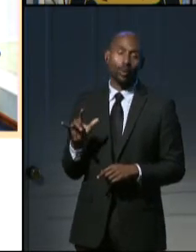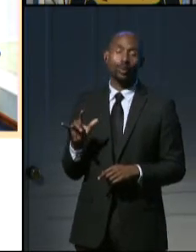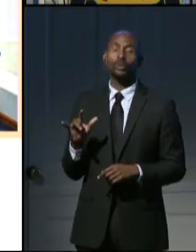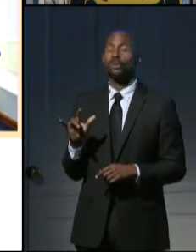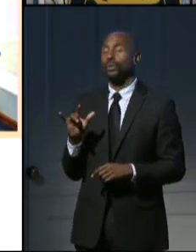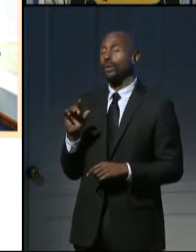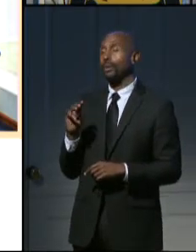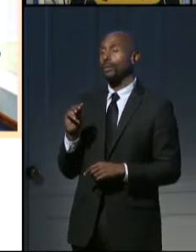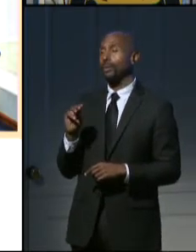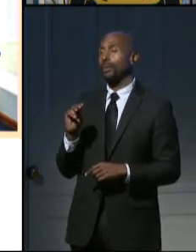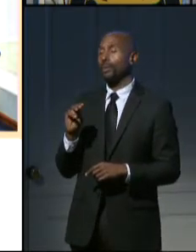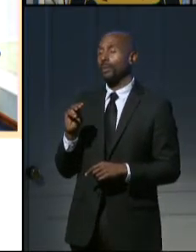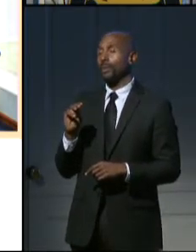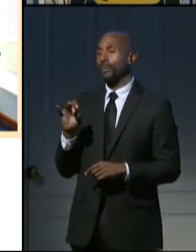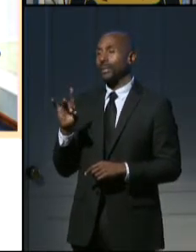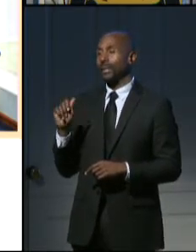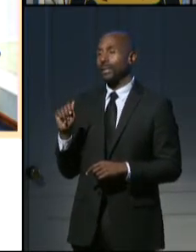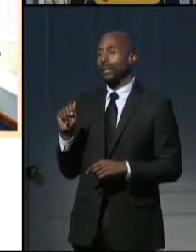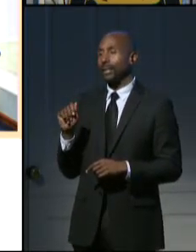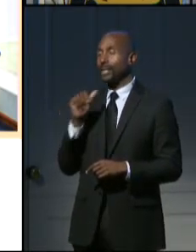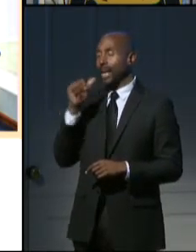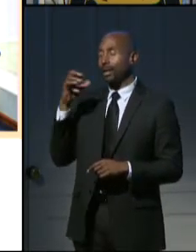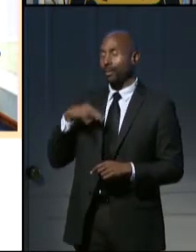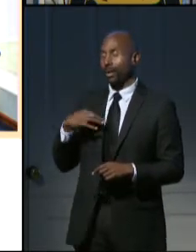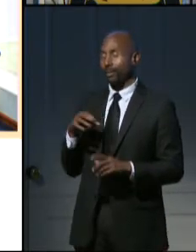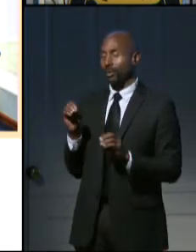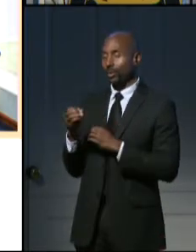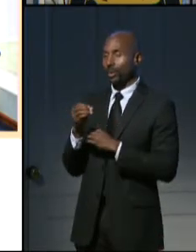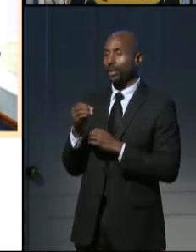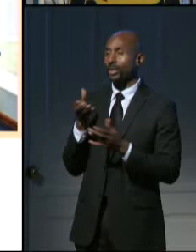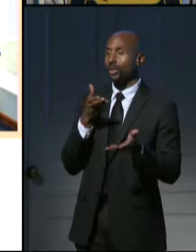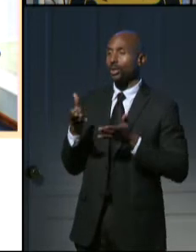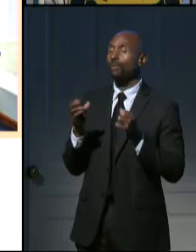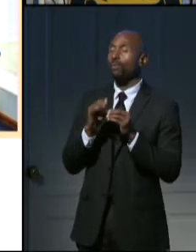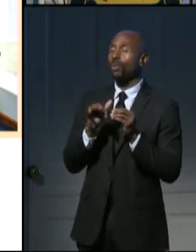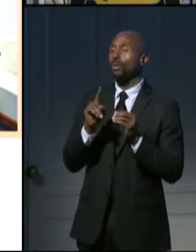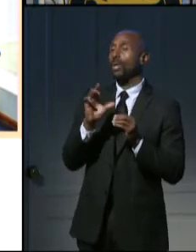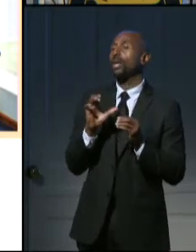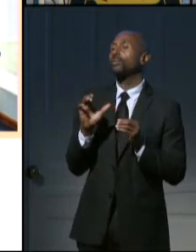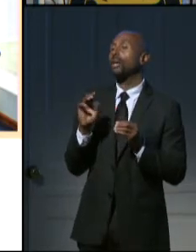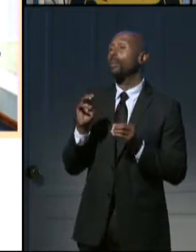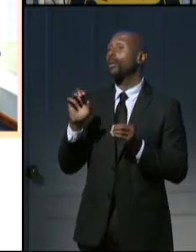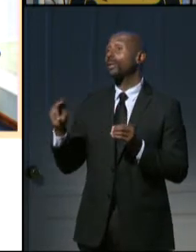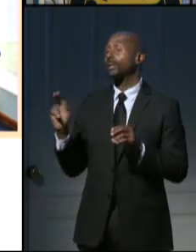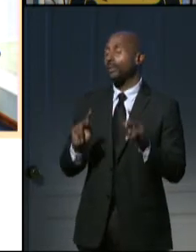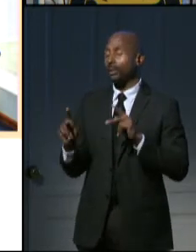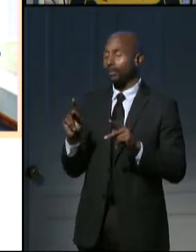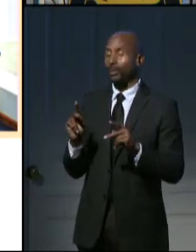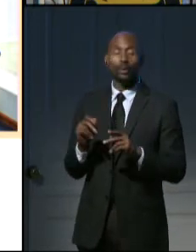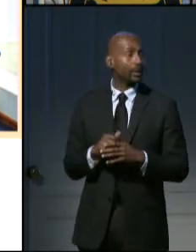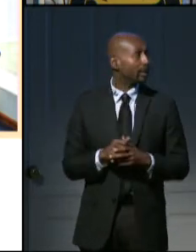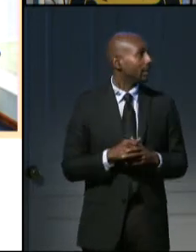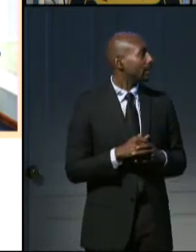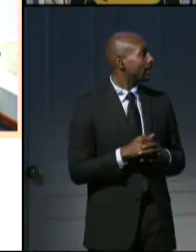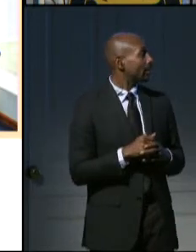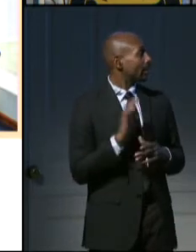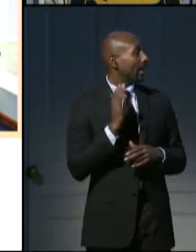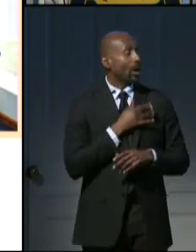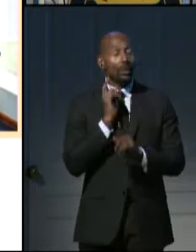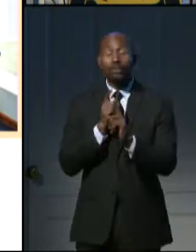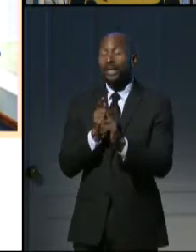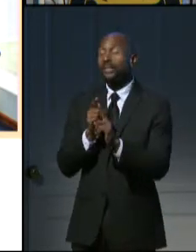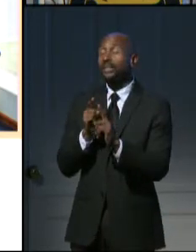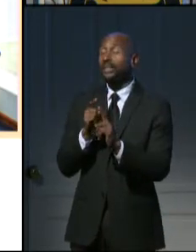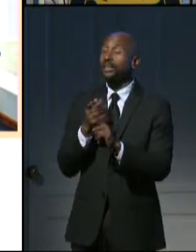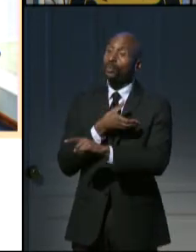organization serving over 100 million people with more than 38 million members. Our mission is to empower people to choose how